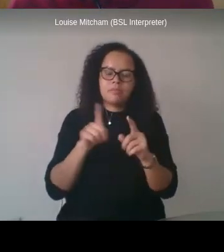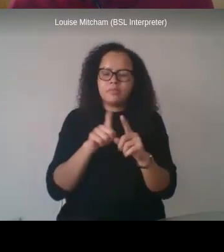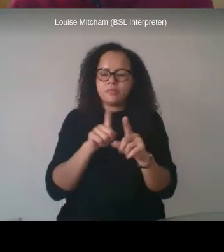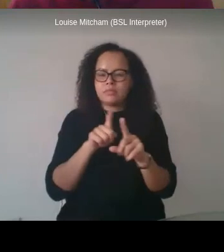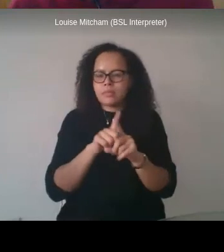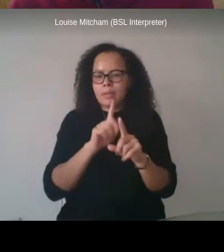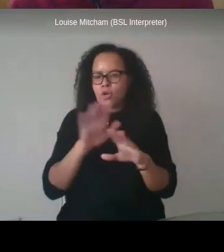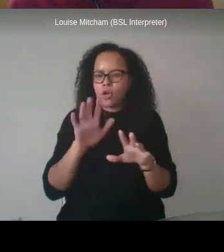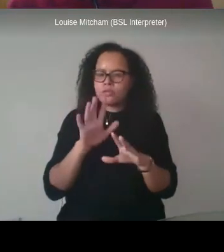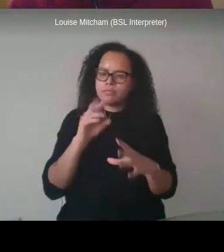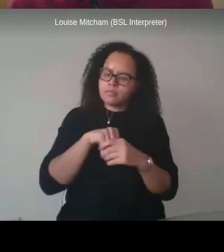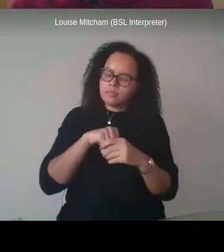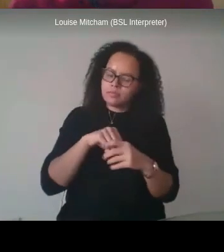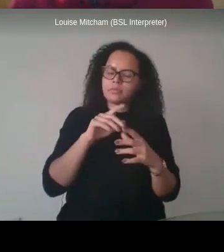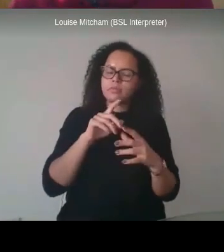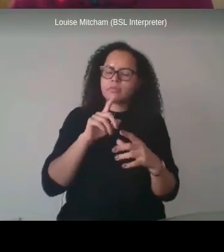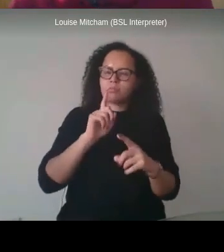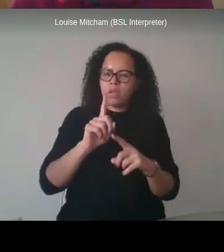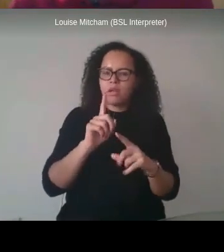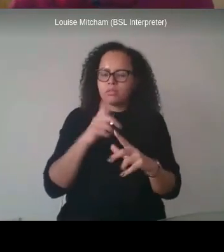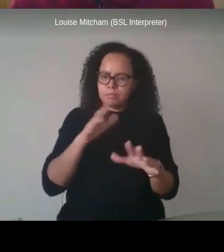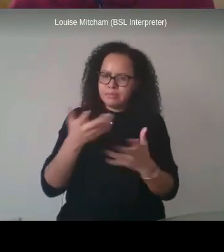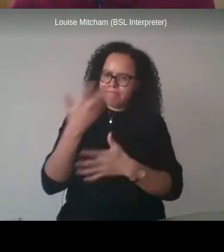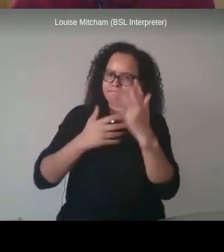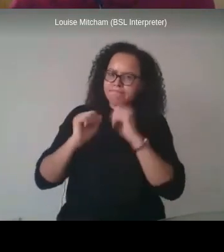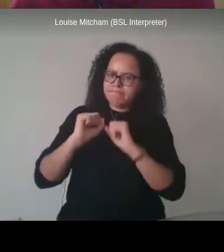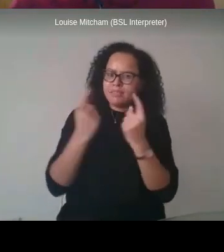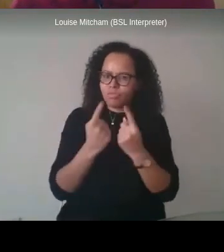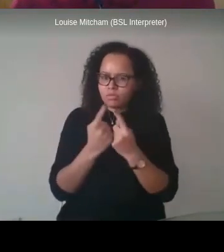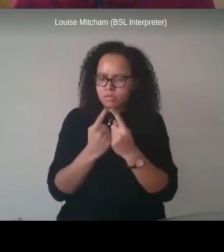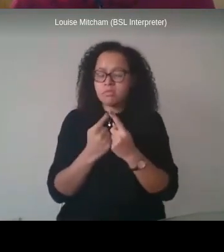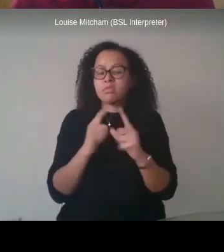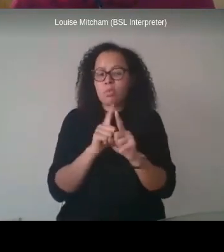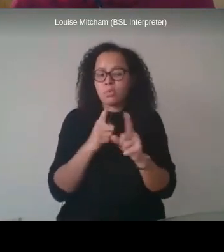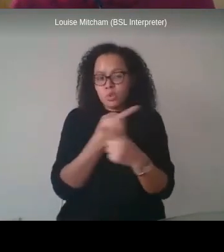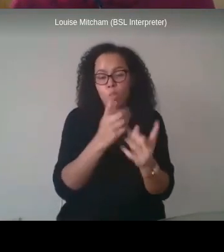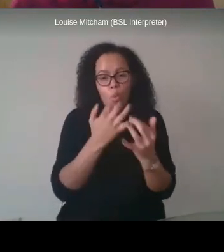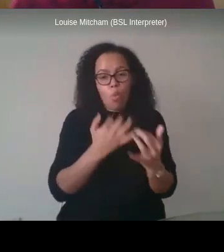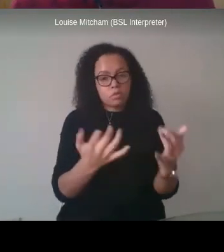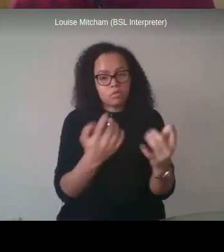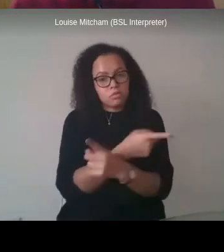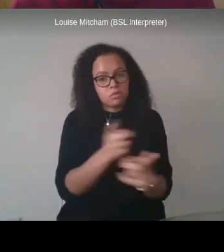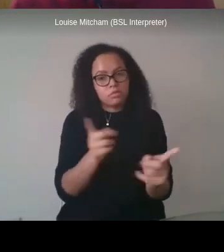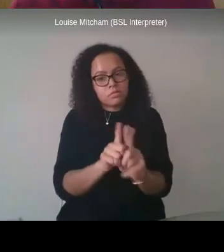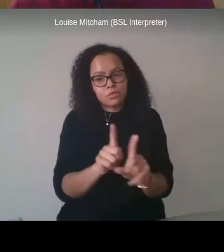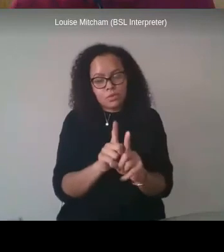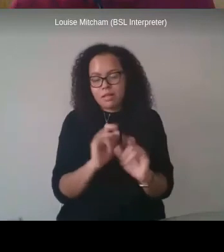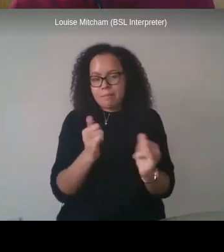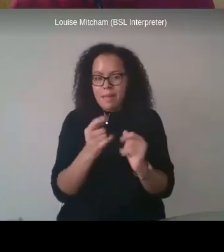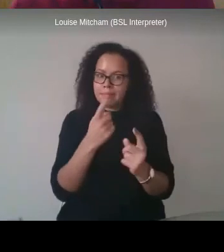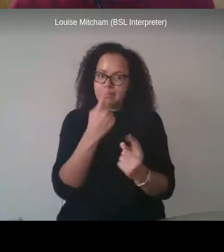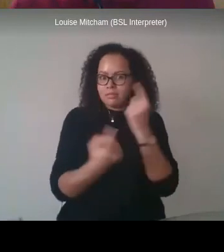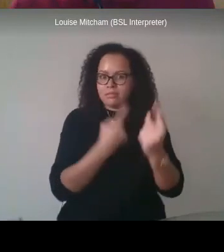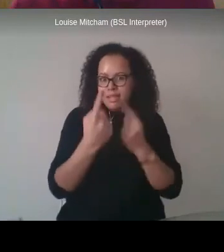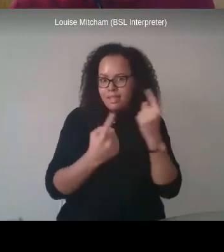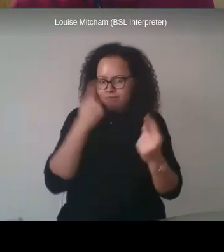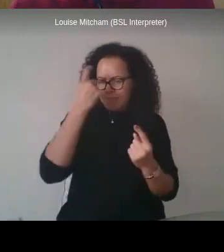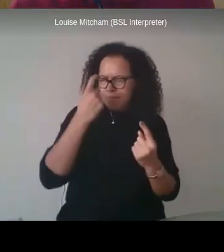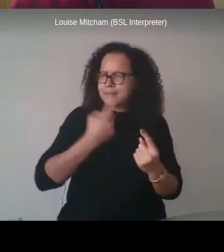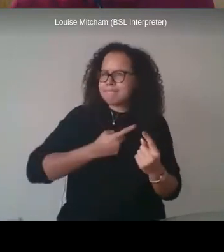also then talking us through your products. And then for the audience member, I suppose if you are now thinking what